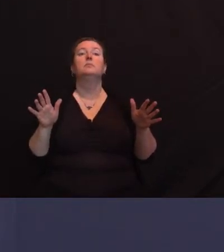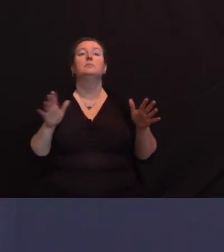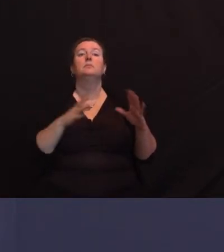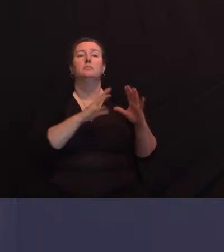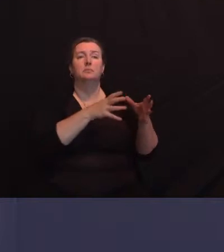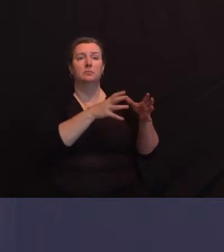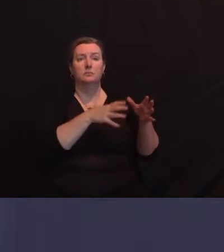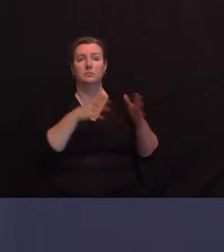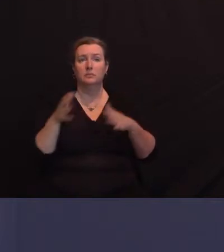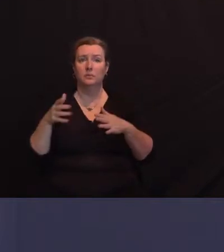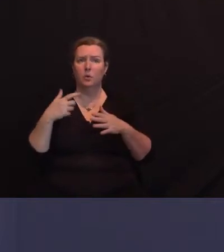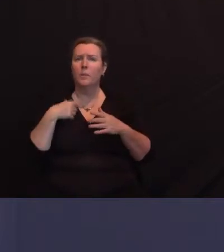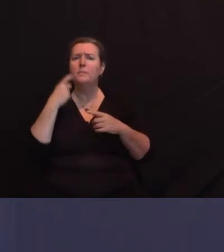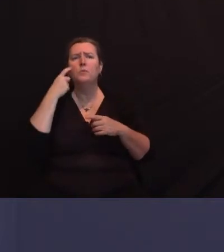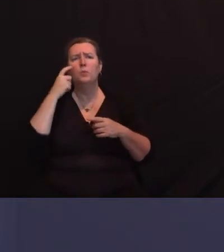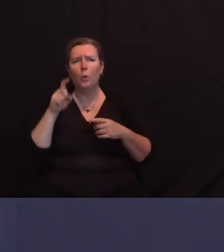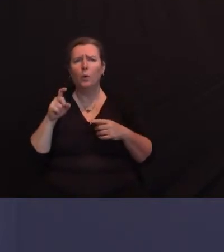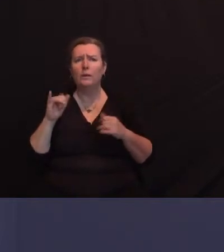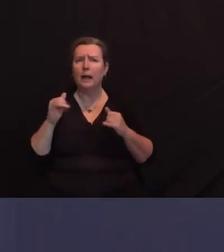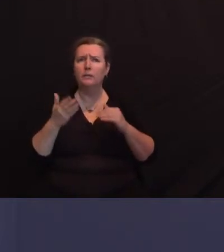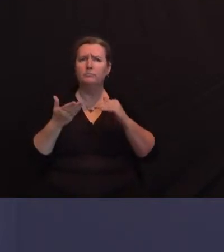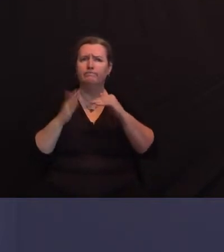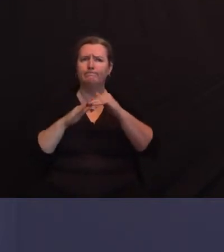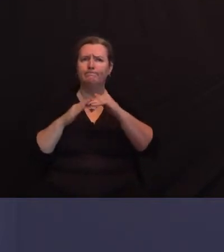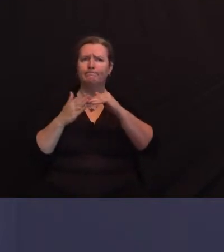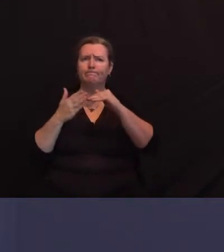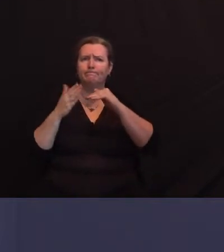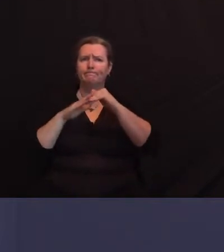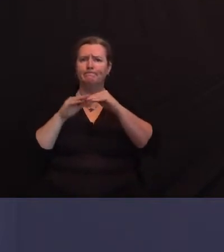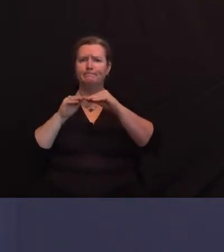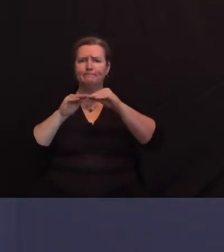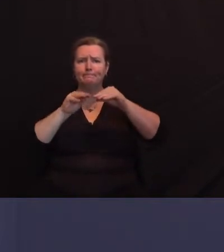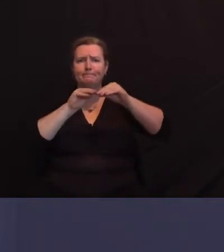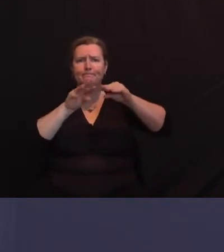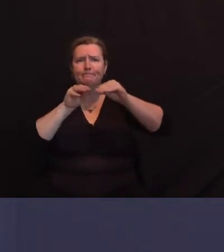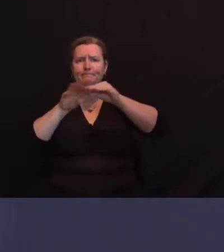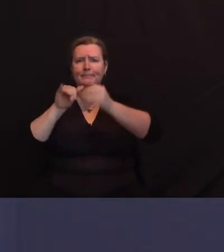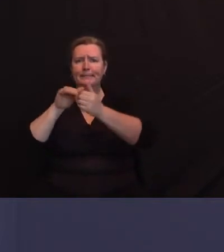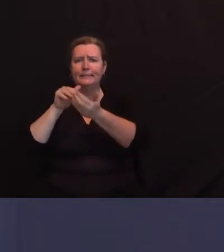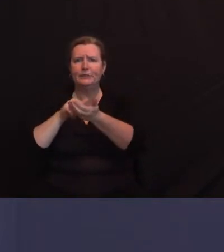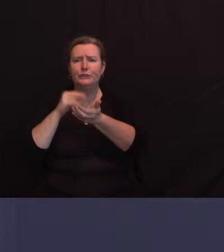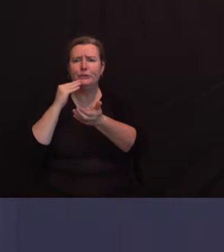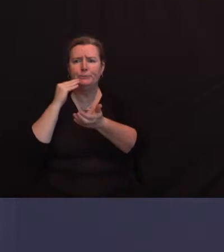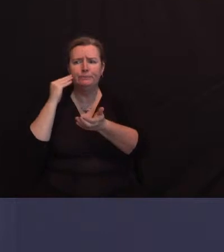But we are seeing a continuing rise in the number of outbreaks in nursing homes.